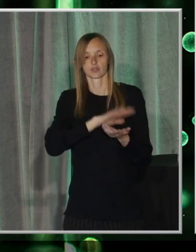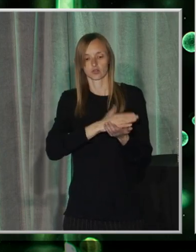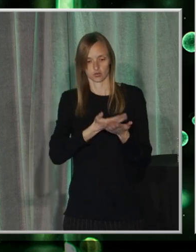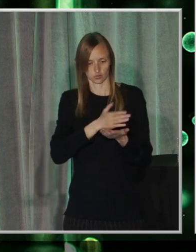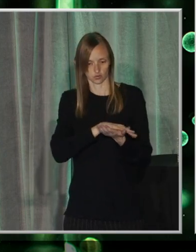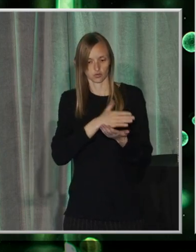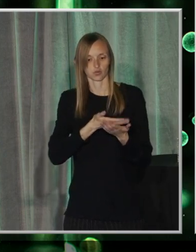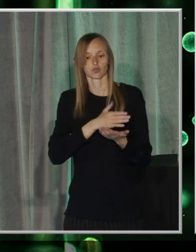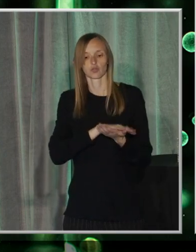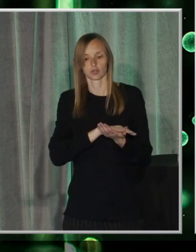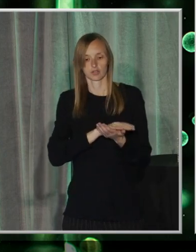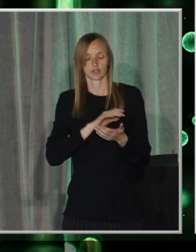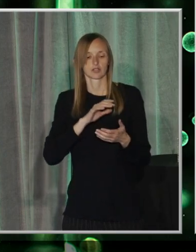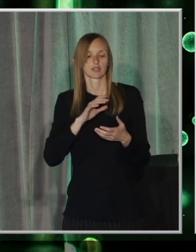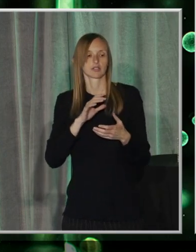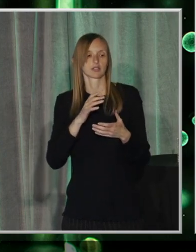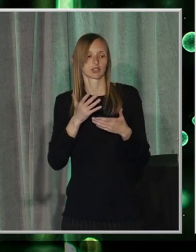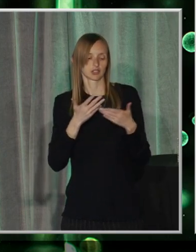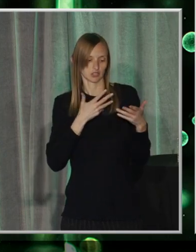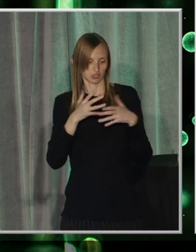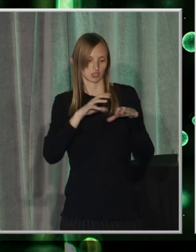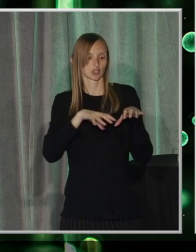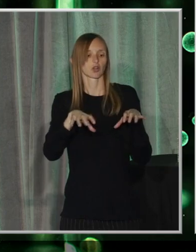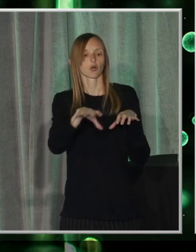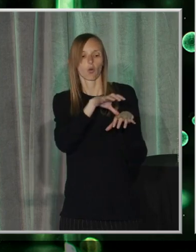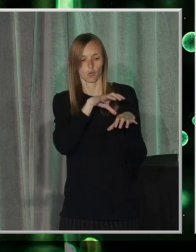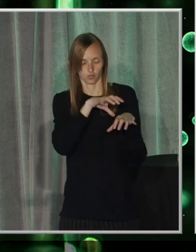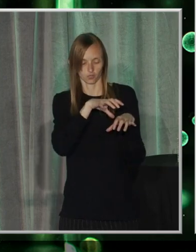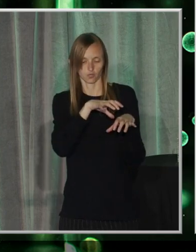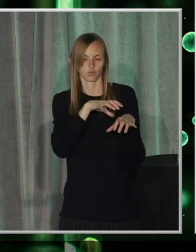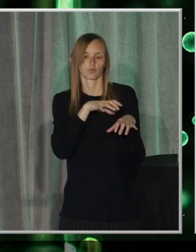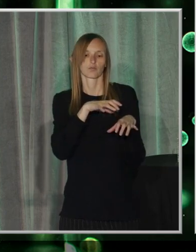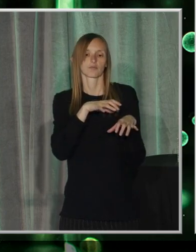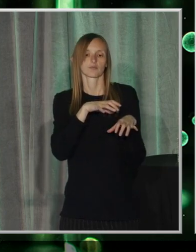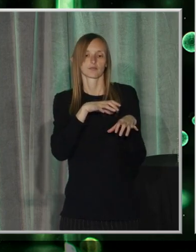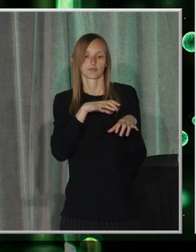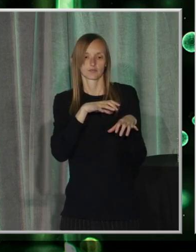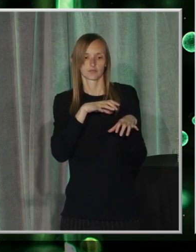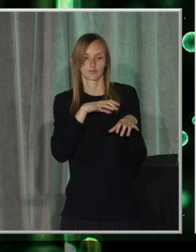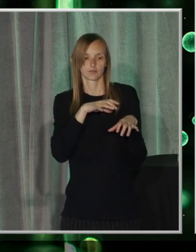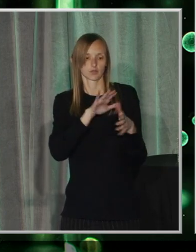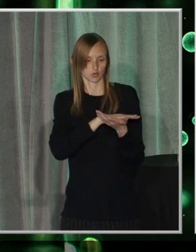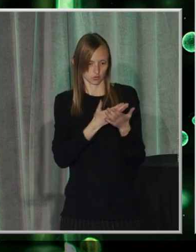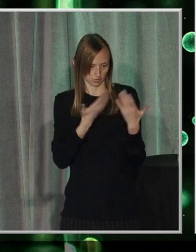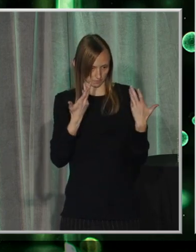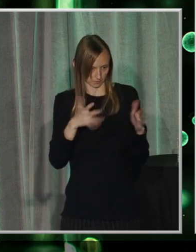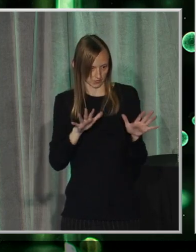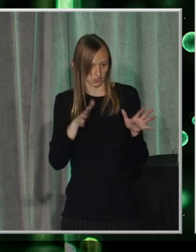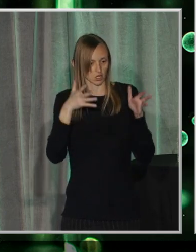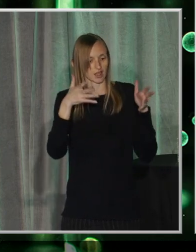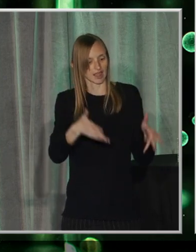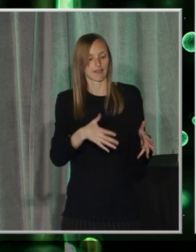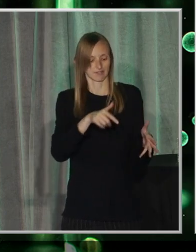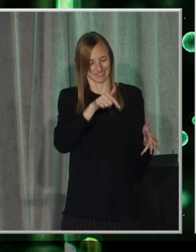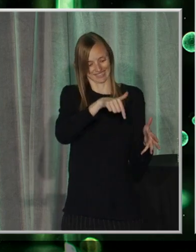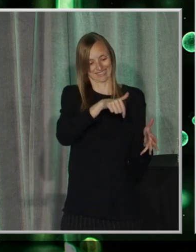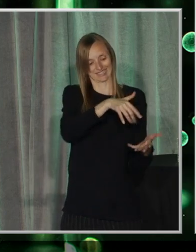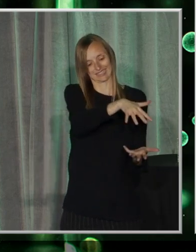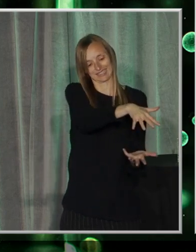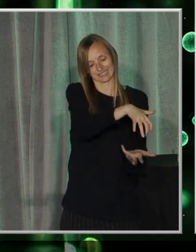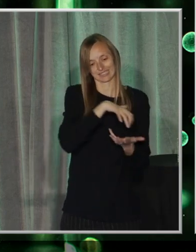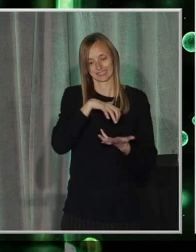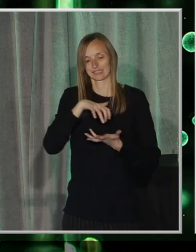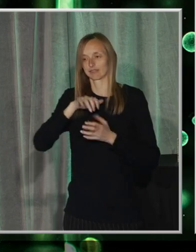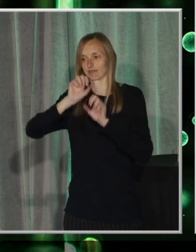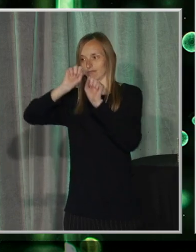after being used, the main charcoals after them being used while they are cooking. So we'll be collecting